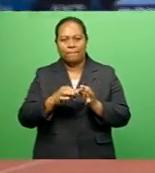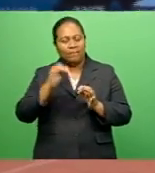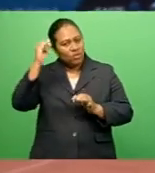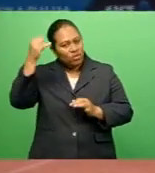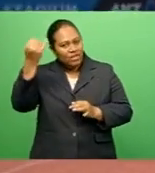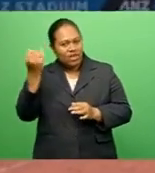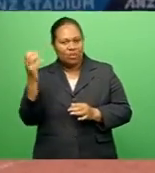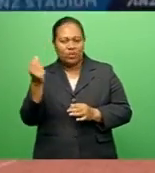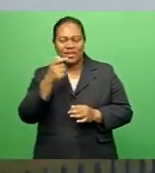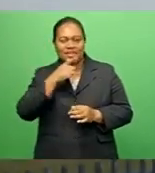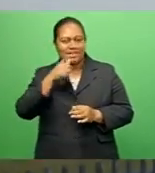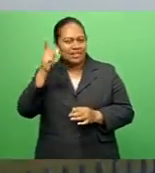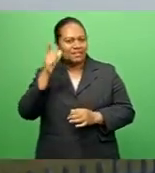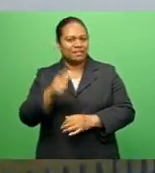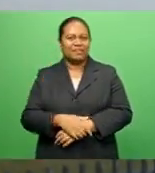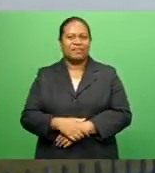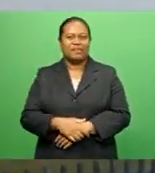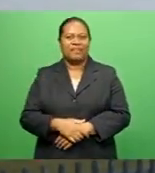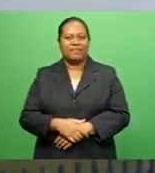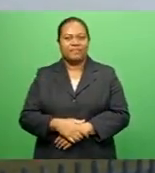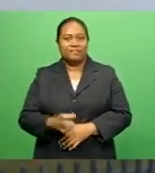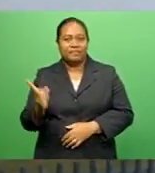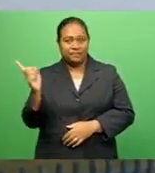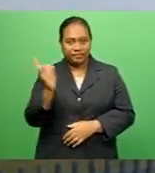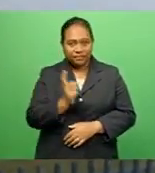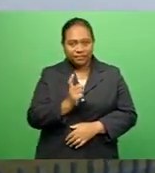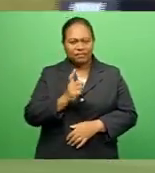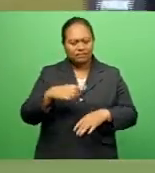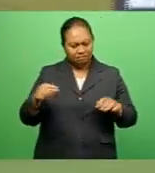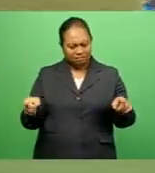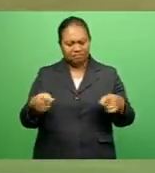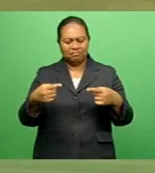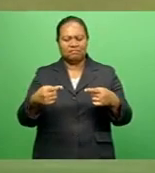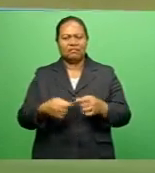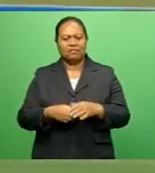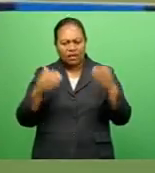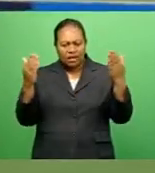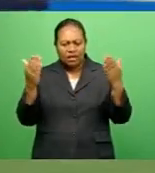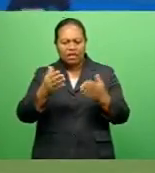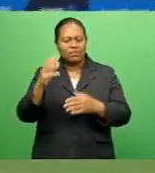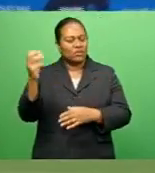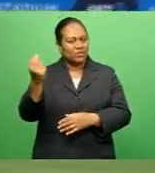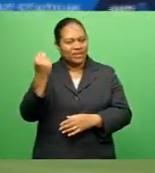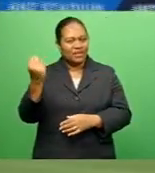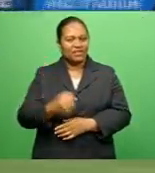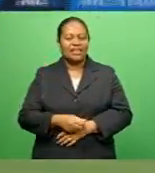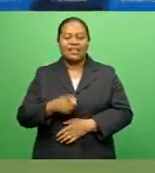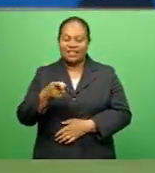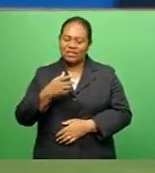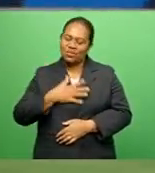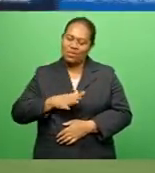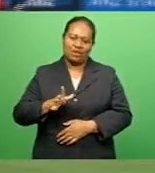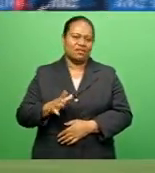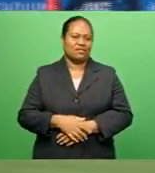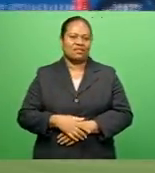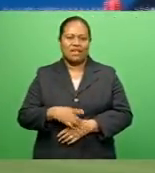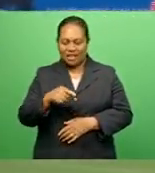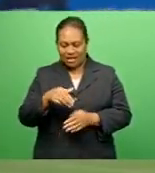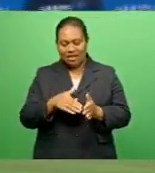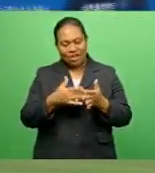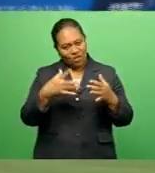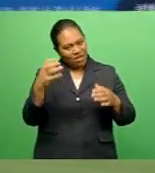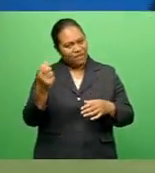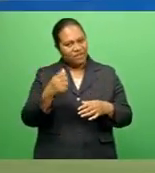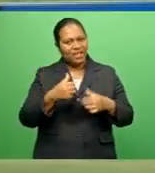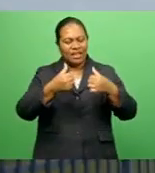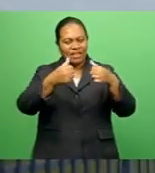today. I came into this competition with the aim to win, and that is what I was able to achieve. Next